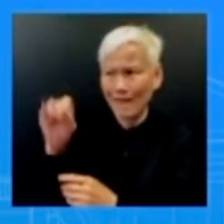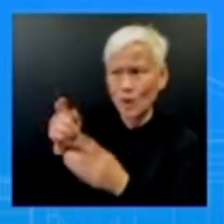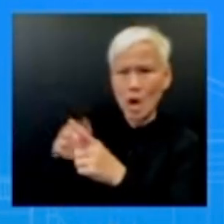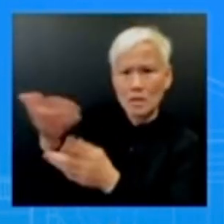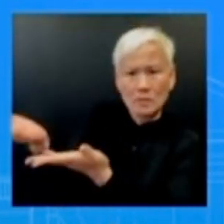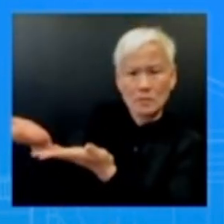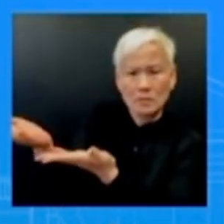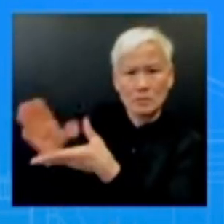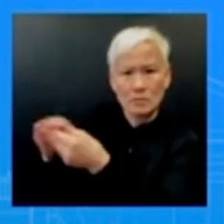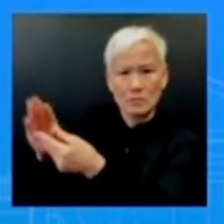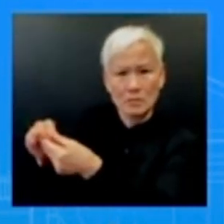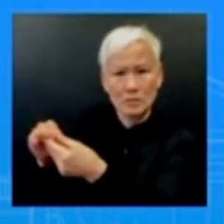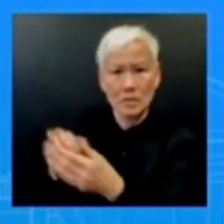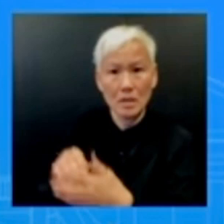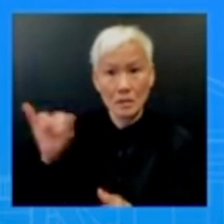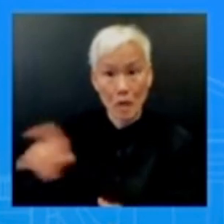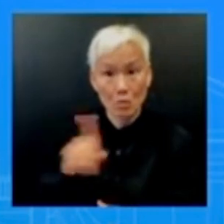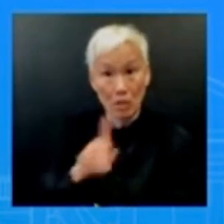foil,